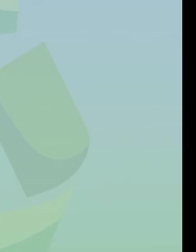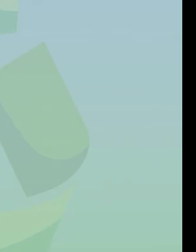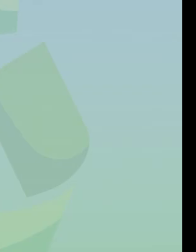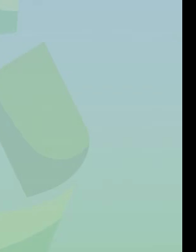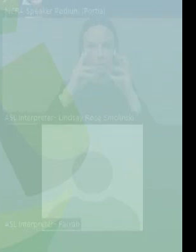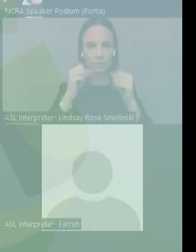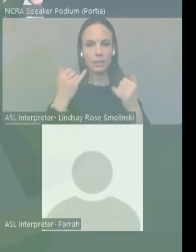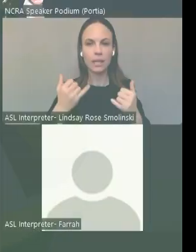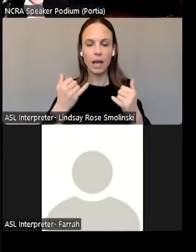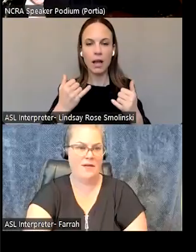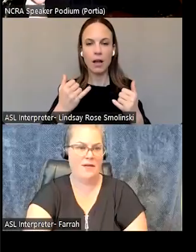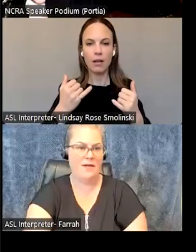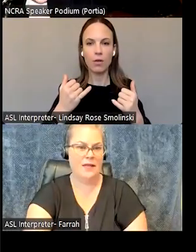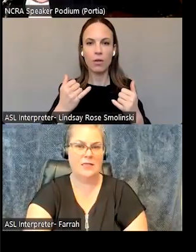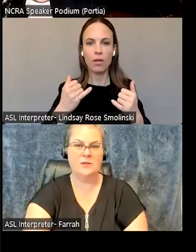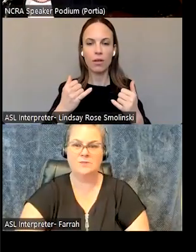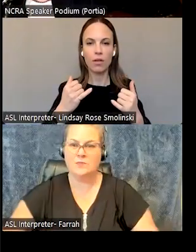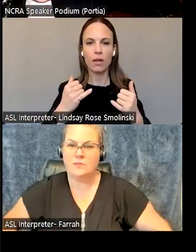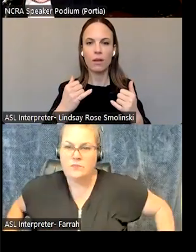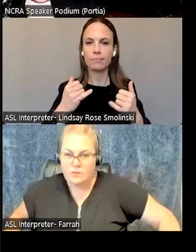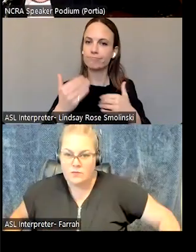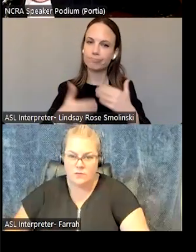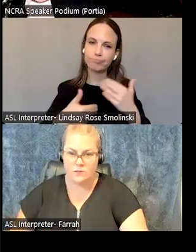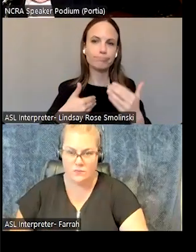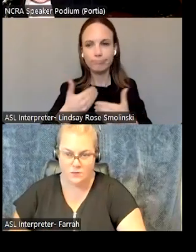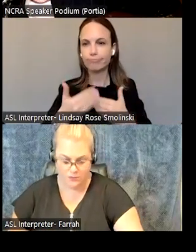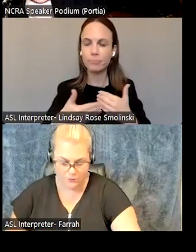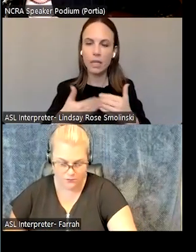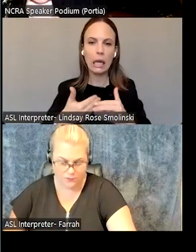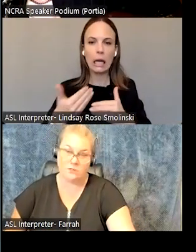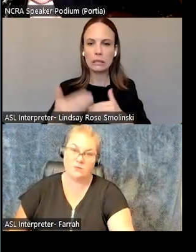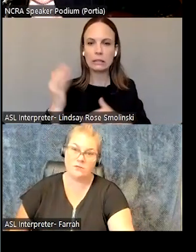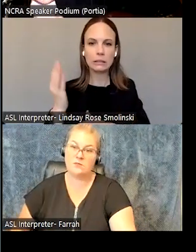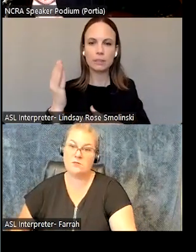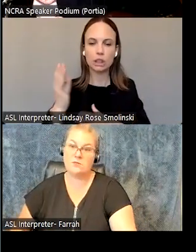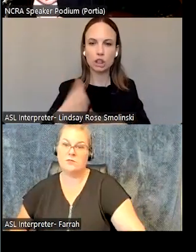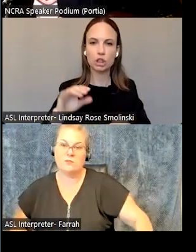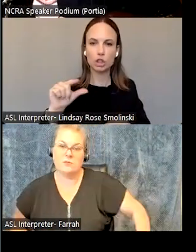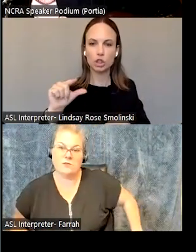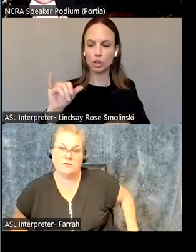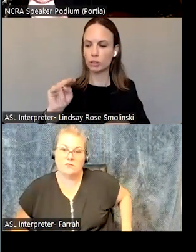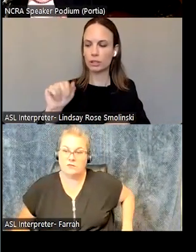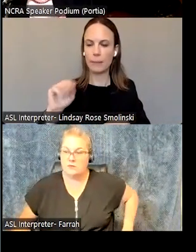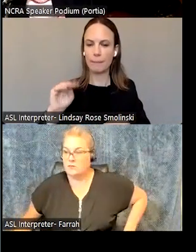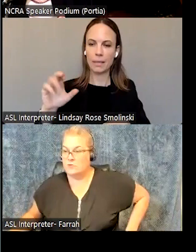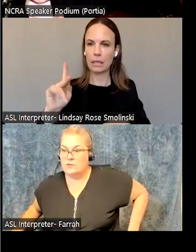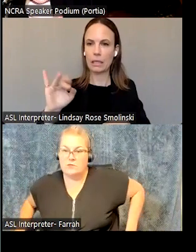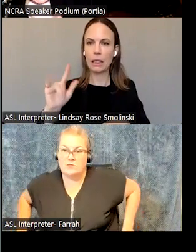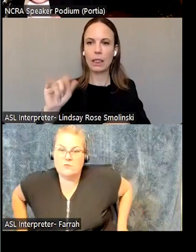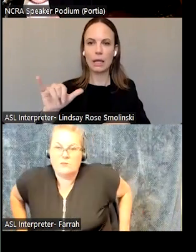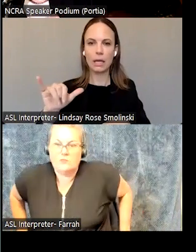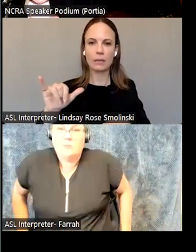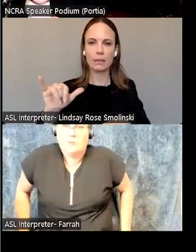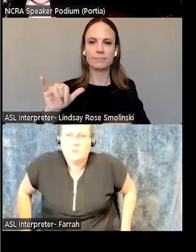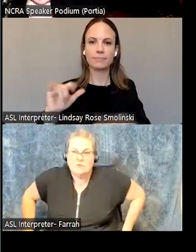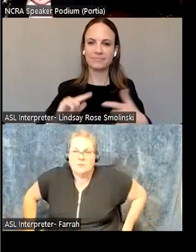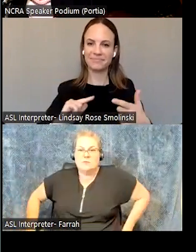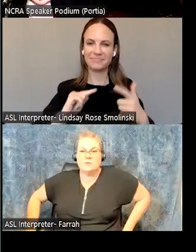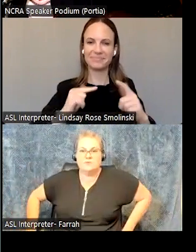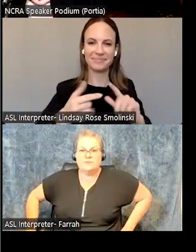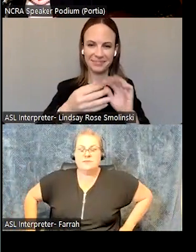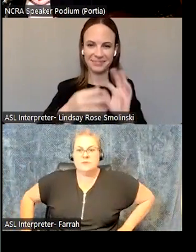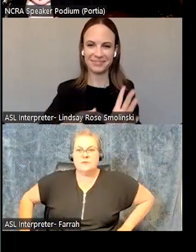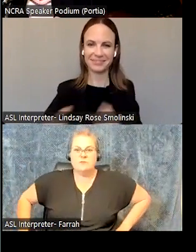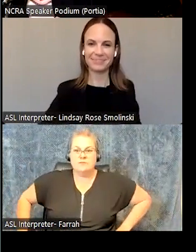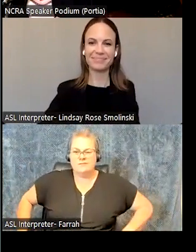Awesome. So we're going to keep moving along here. Our next speaker is Gena McKinnley. Gena McKinnley is a